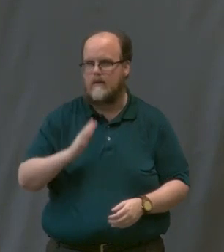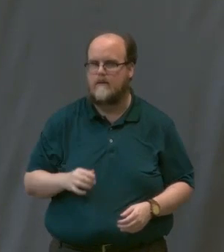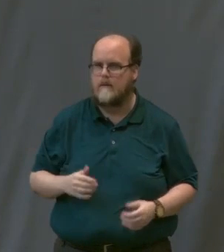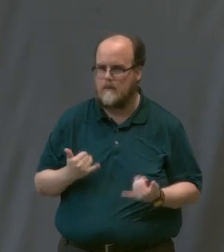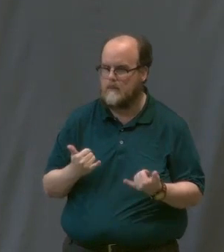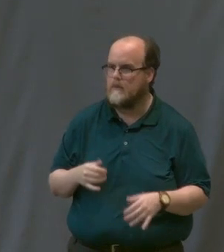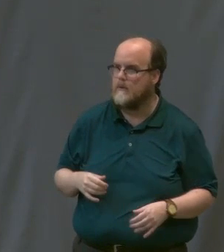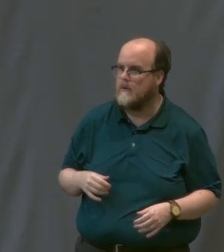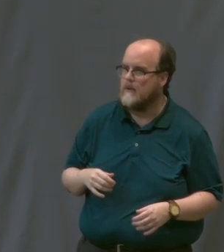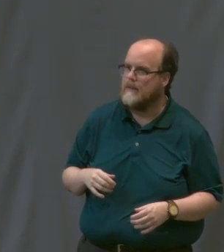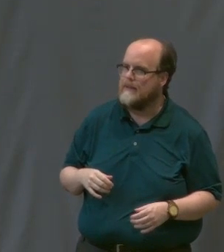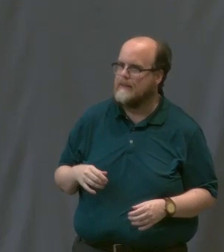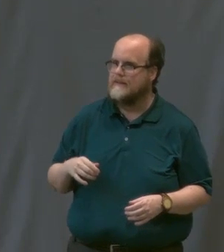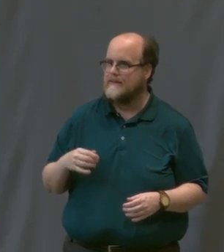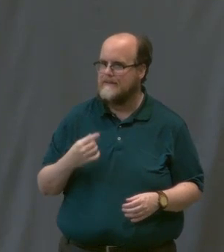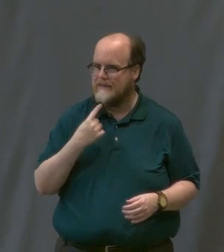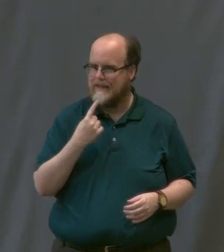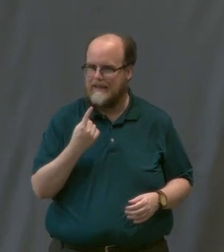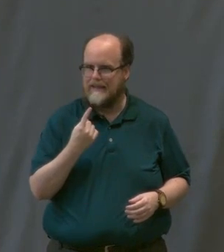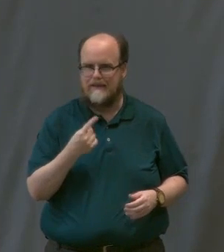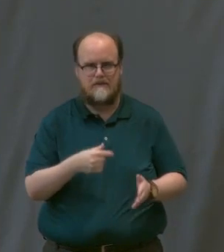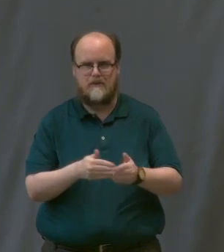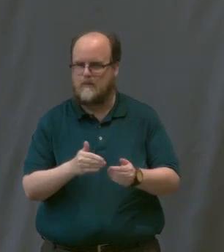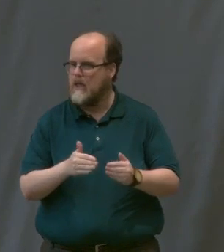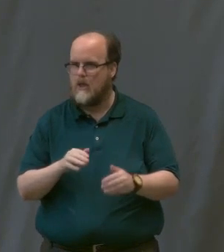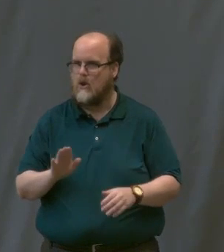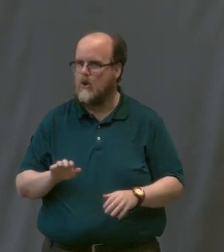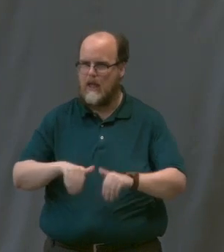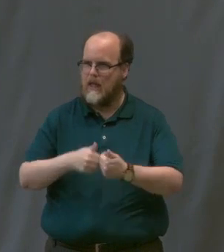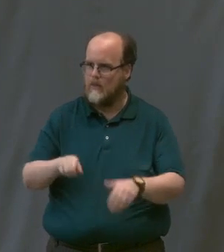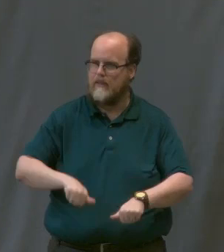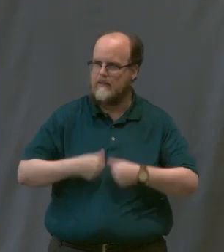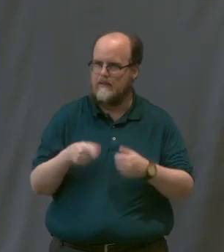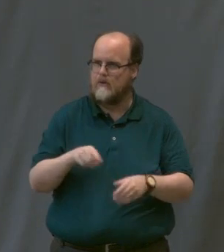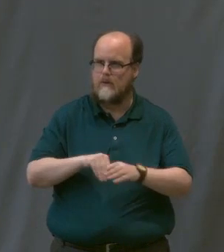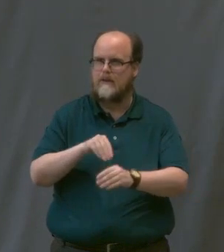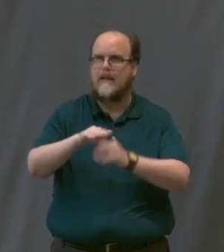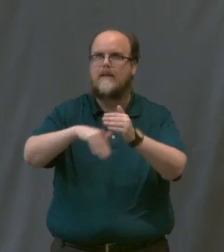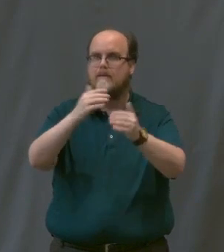God, implying that regardless of the way they live their lives, they're in heaven now.